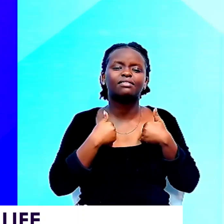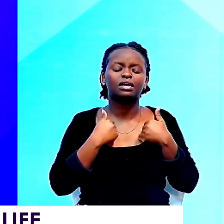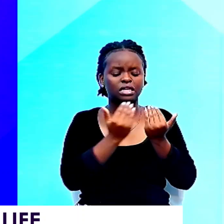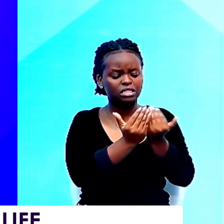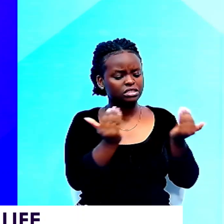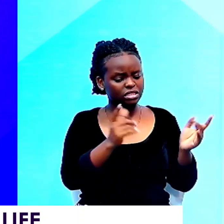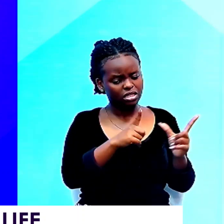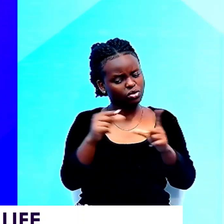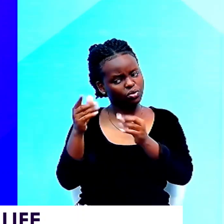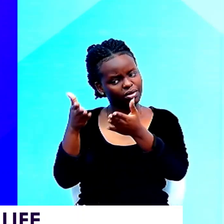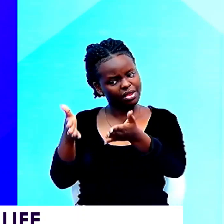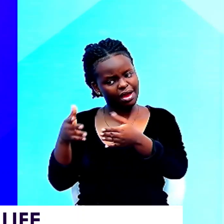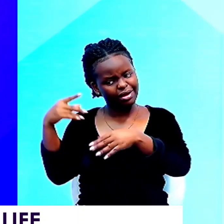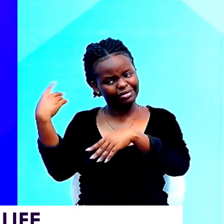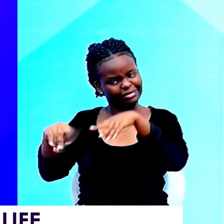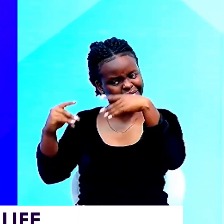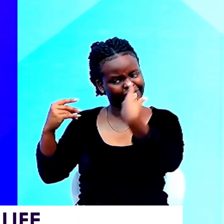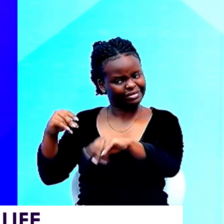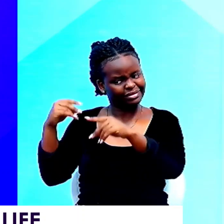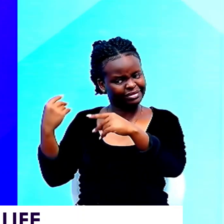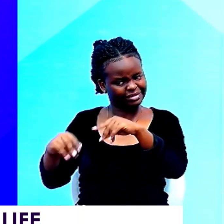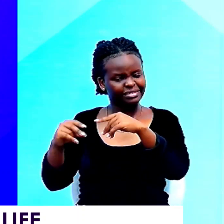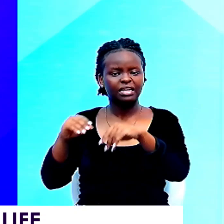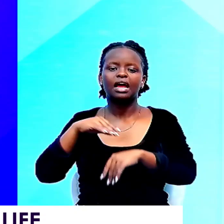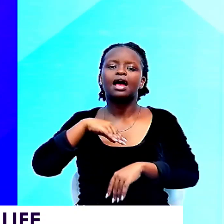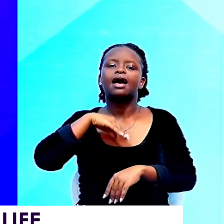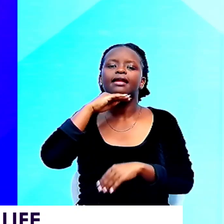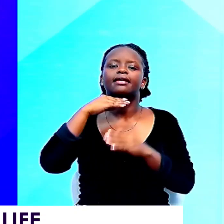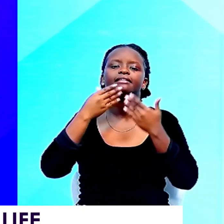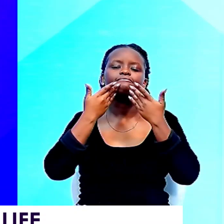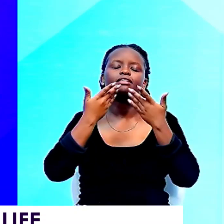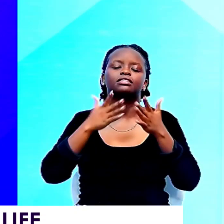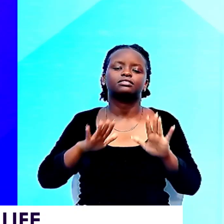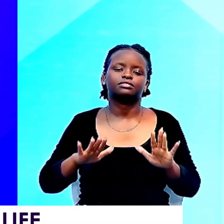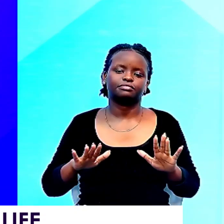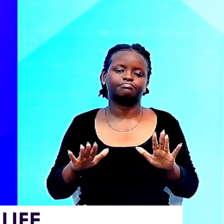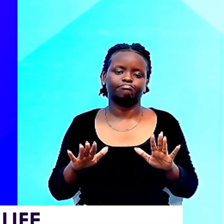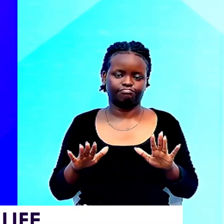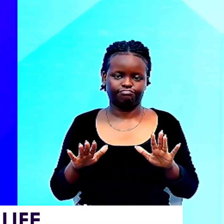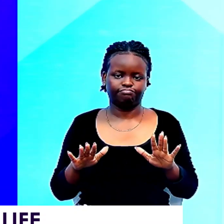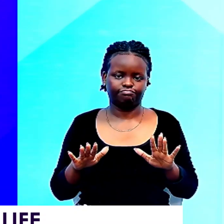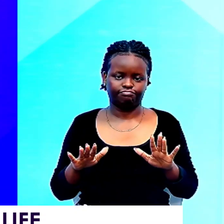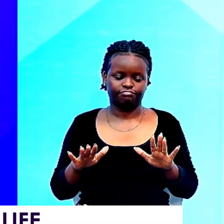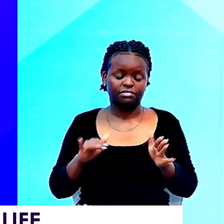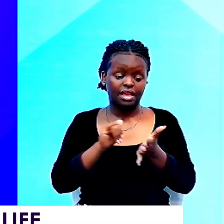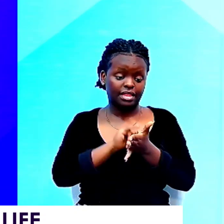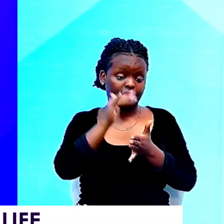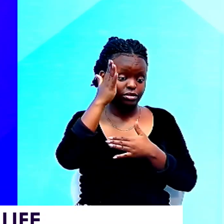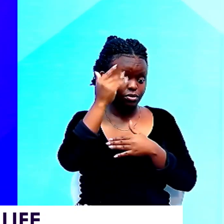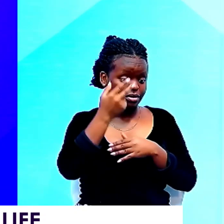pale, you have been beaten and also beaten to death. Okay. You get. So that's why I'm saying